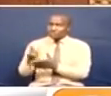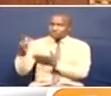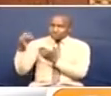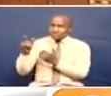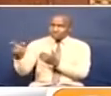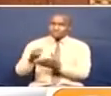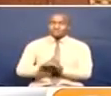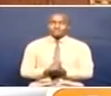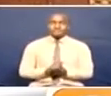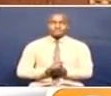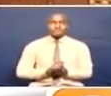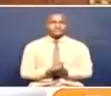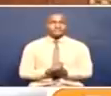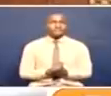that?